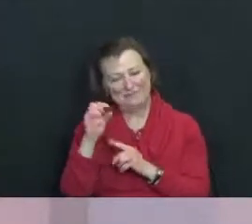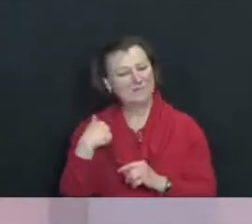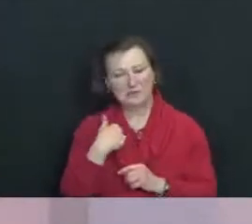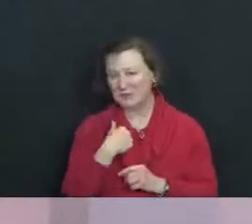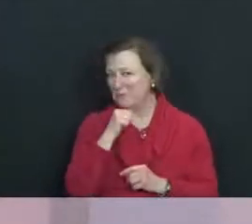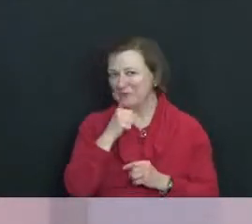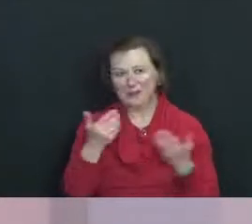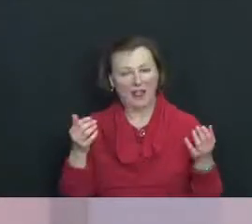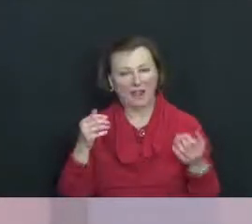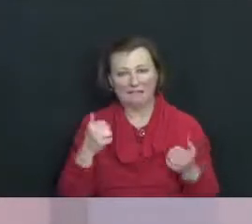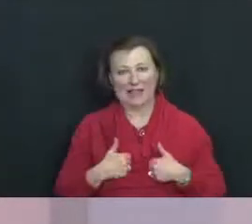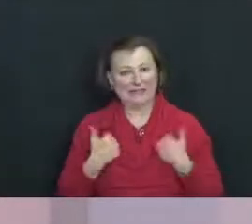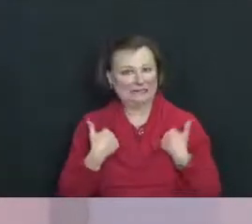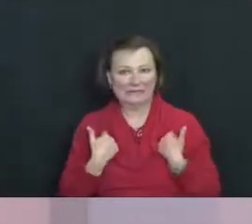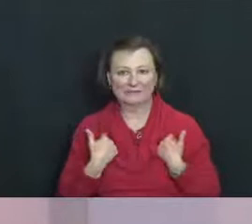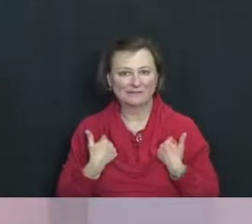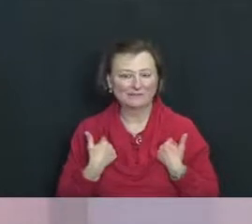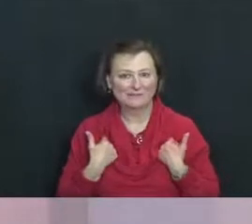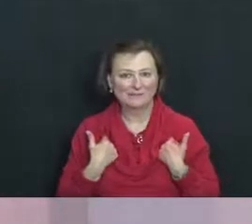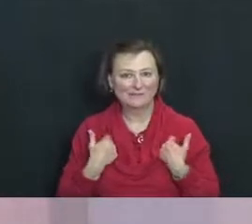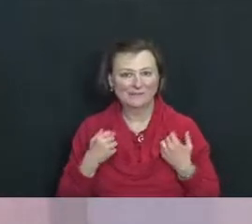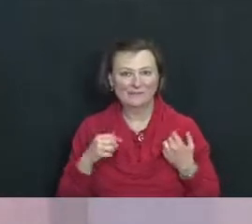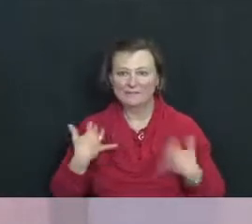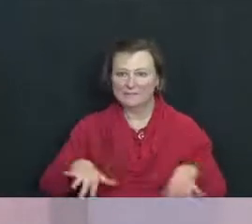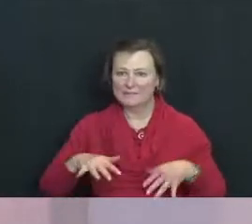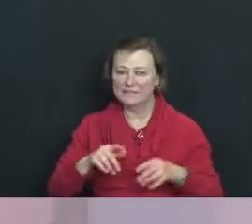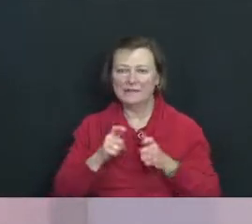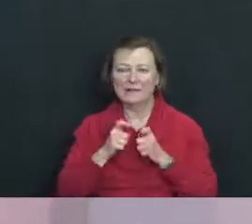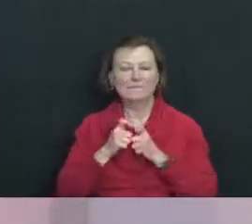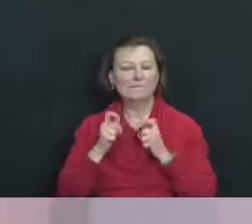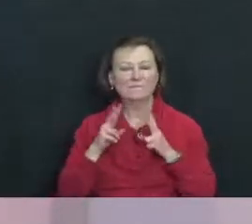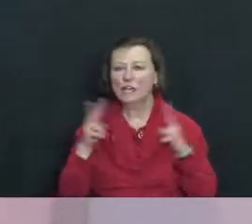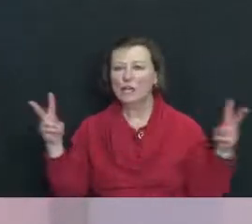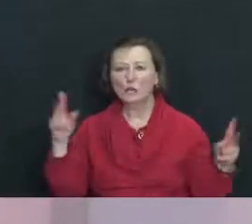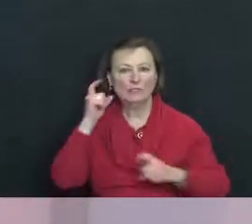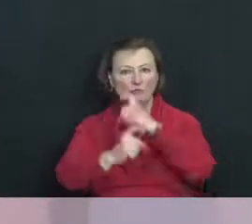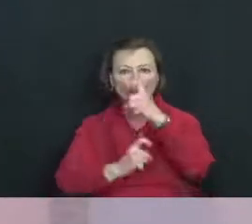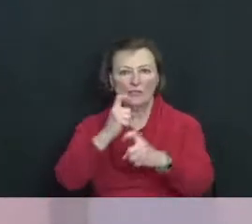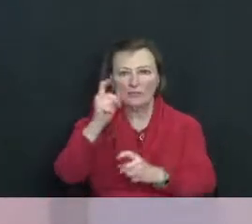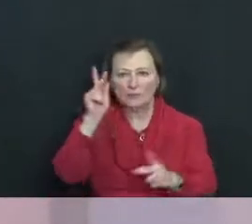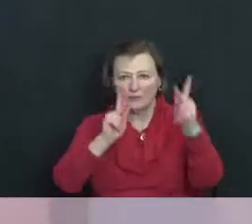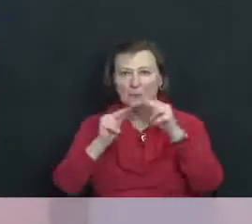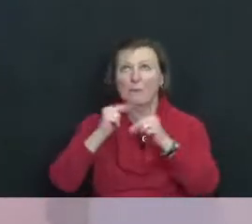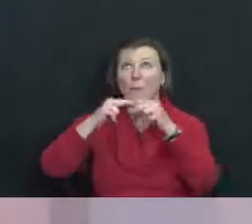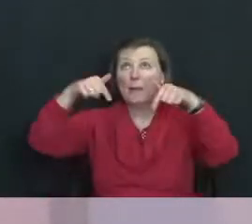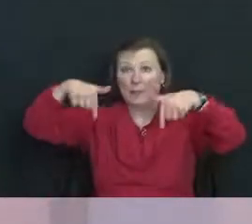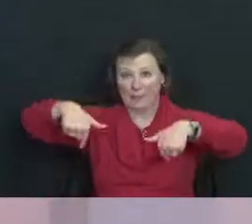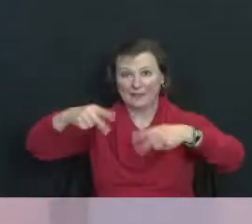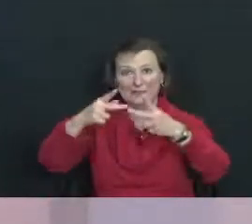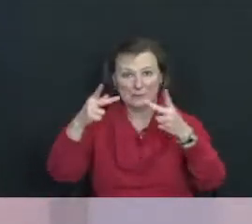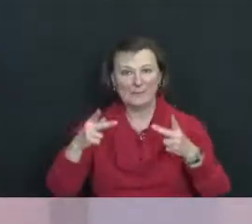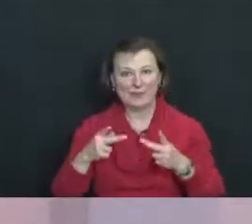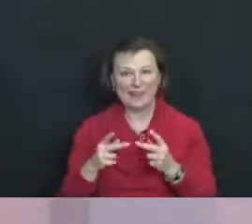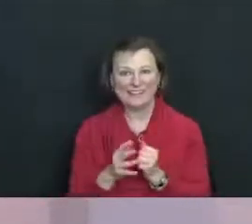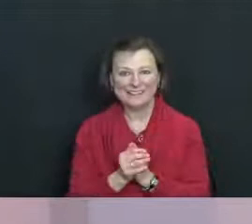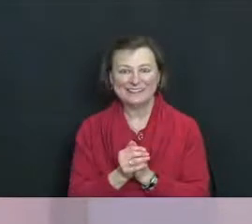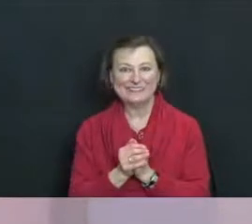exist. Extraordinarily generous people have built this place.